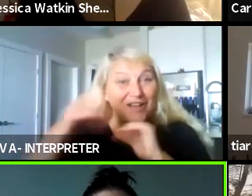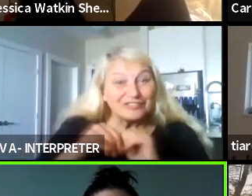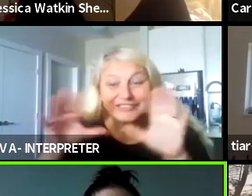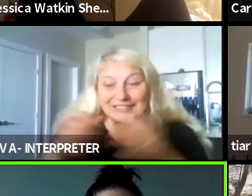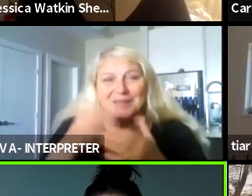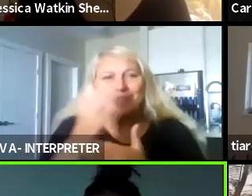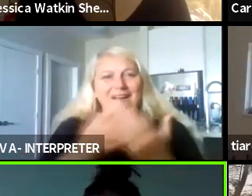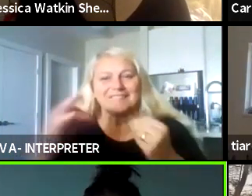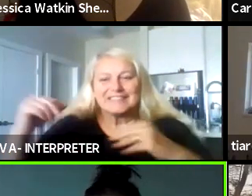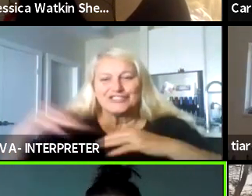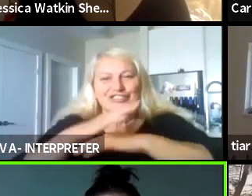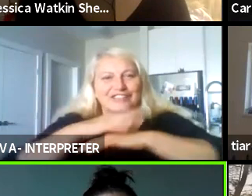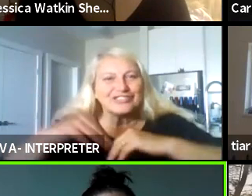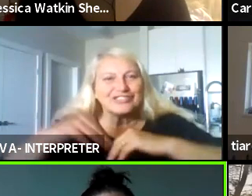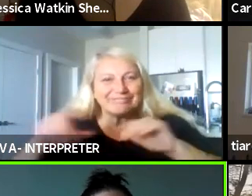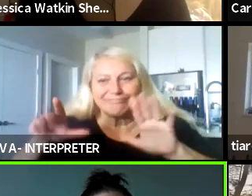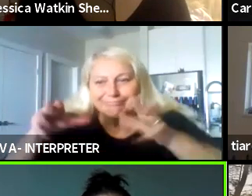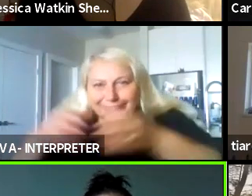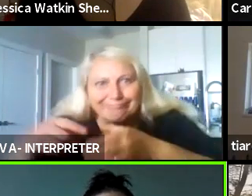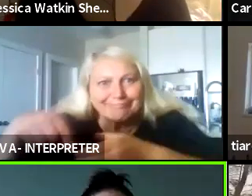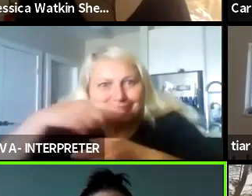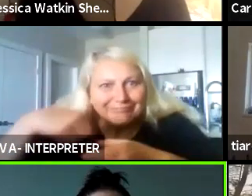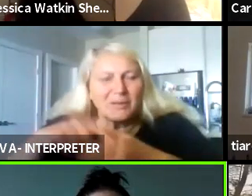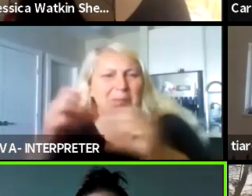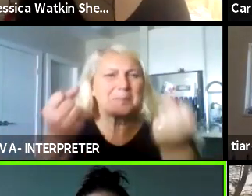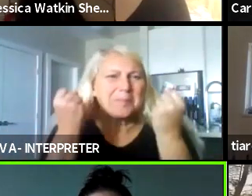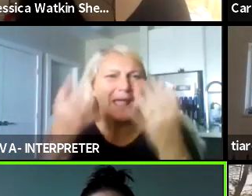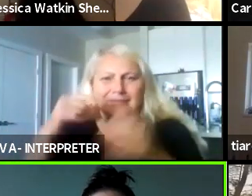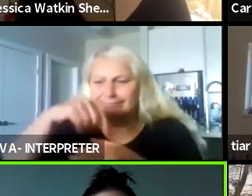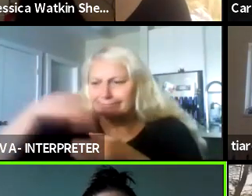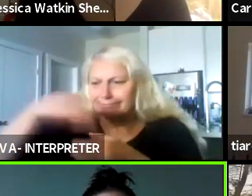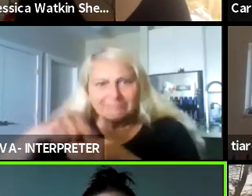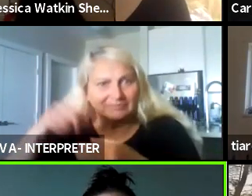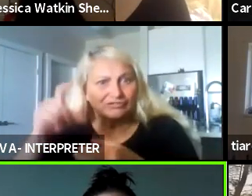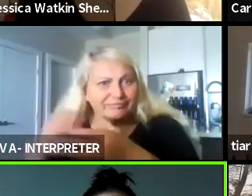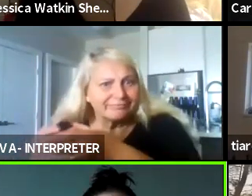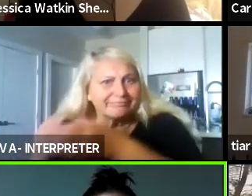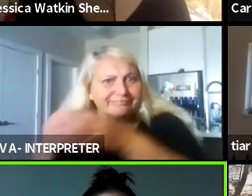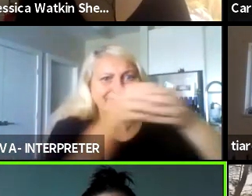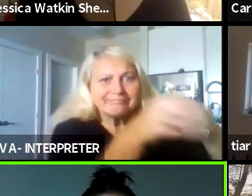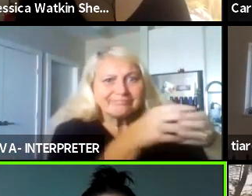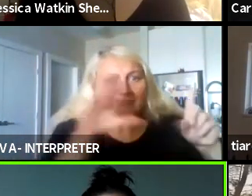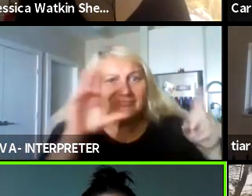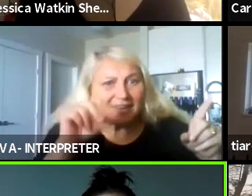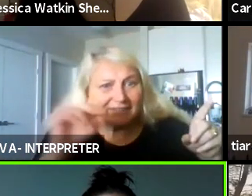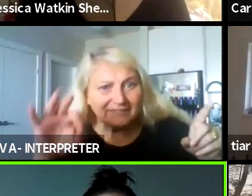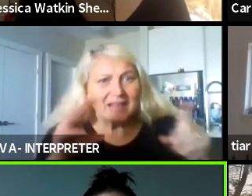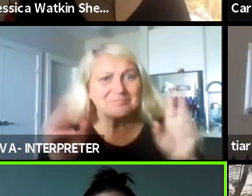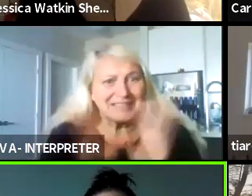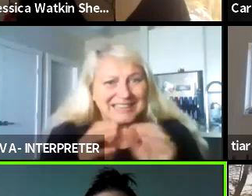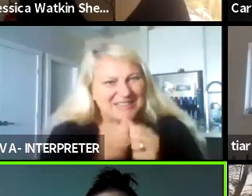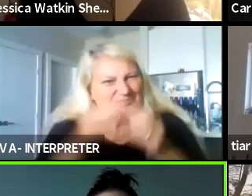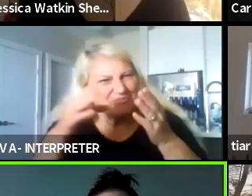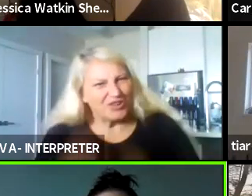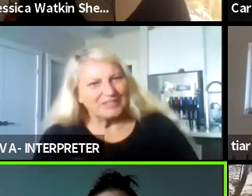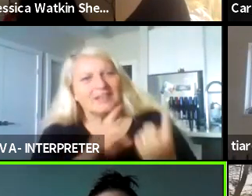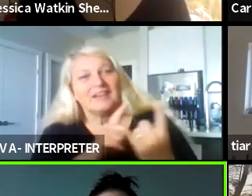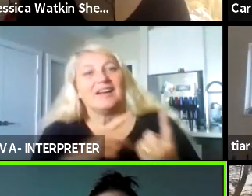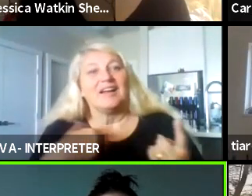Playwright Circle. There, I had many people that I was going to be meeting and convening with in person there. So I